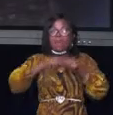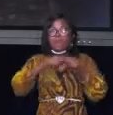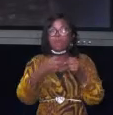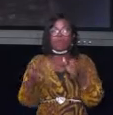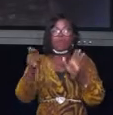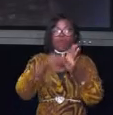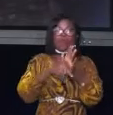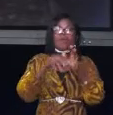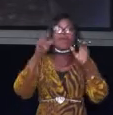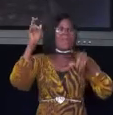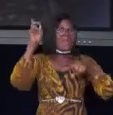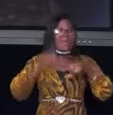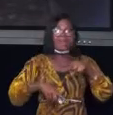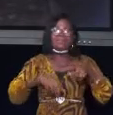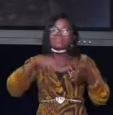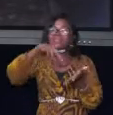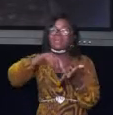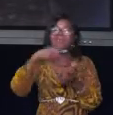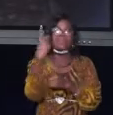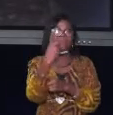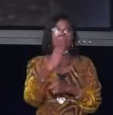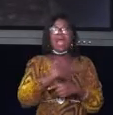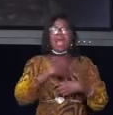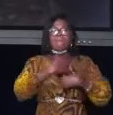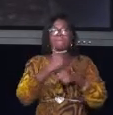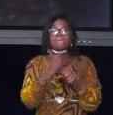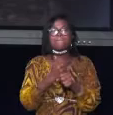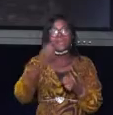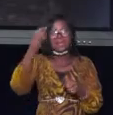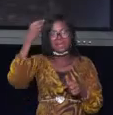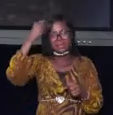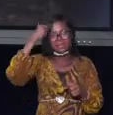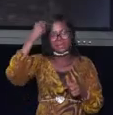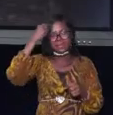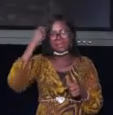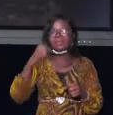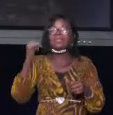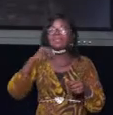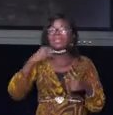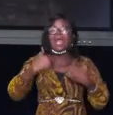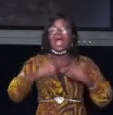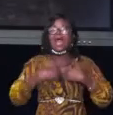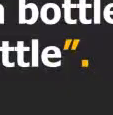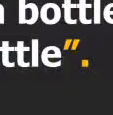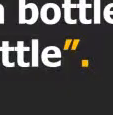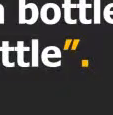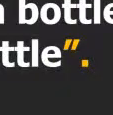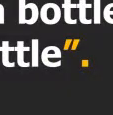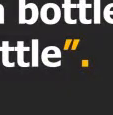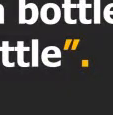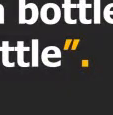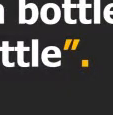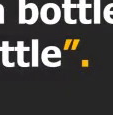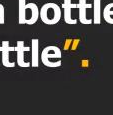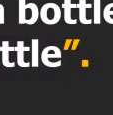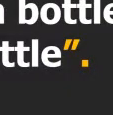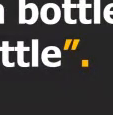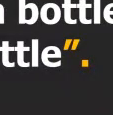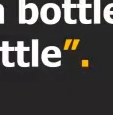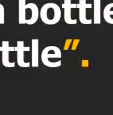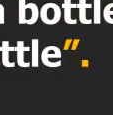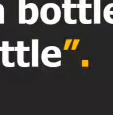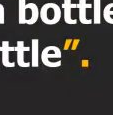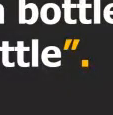cannot stand alone in a sentence and make sense. They have to be helped by the